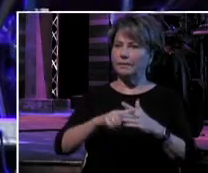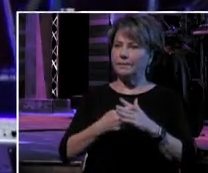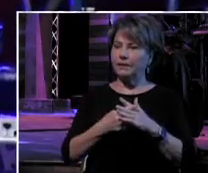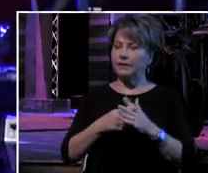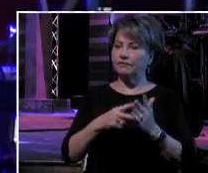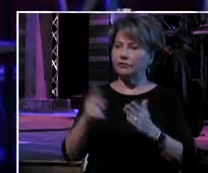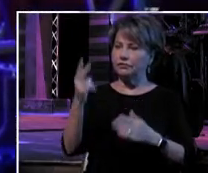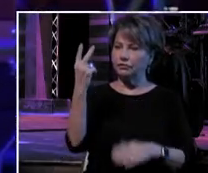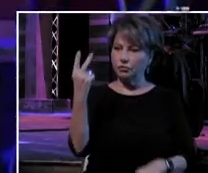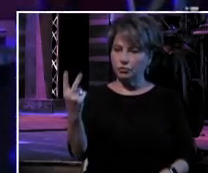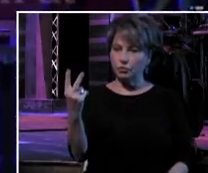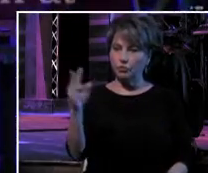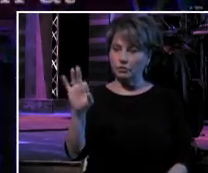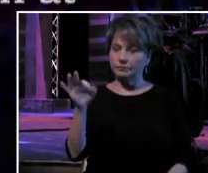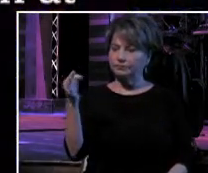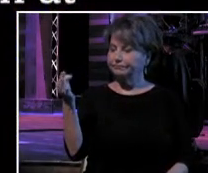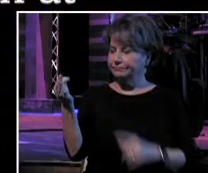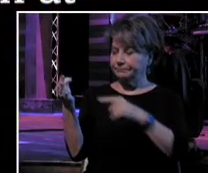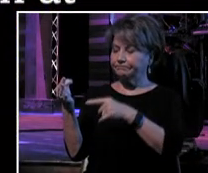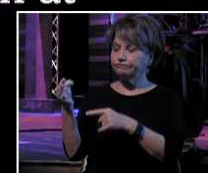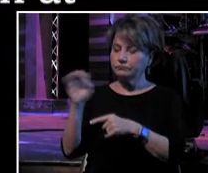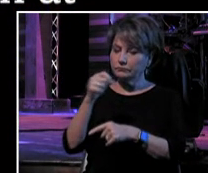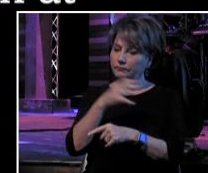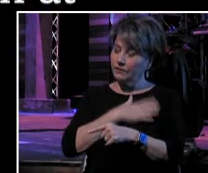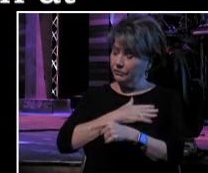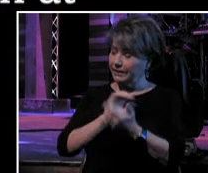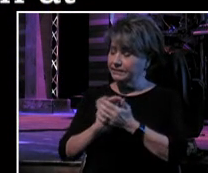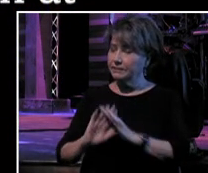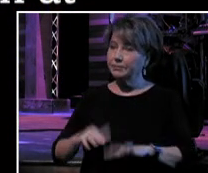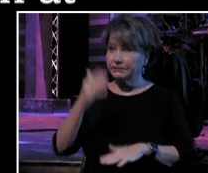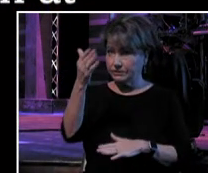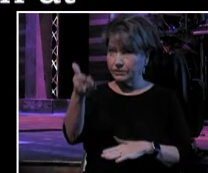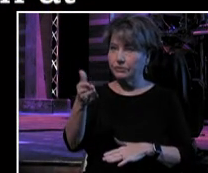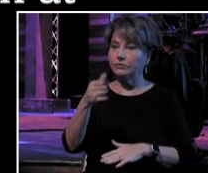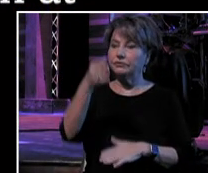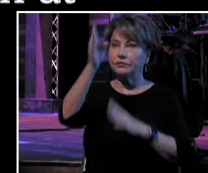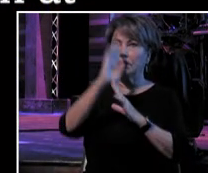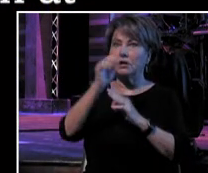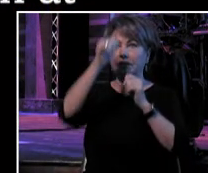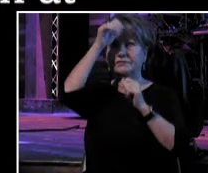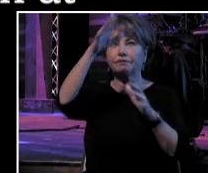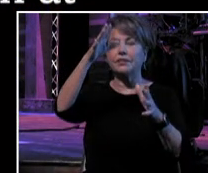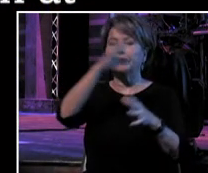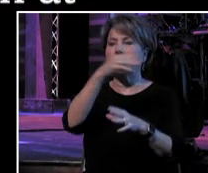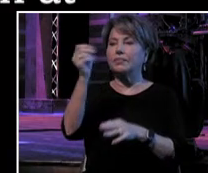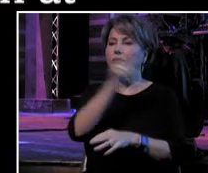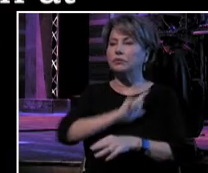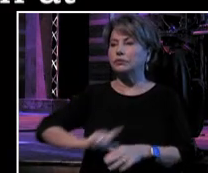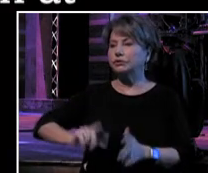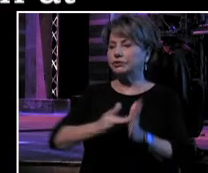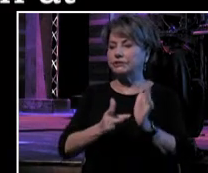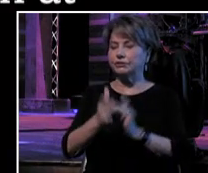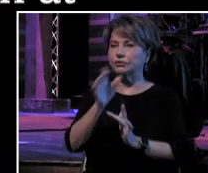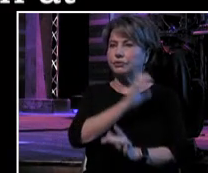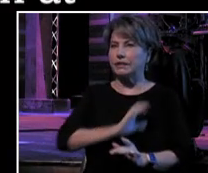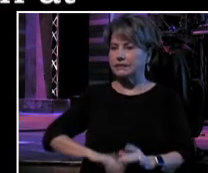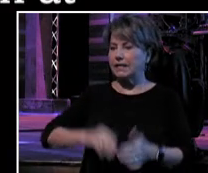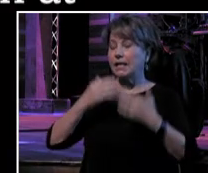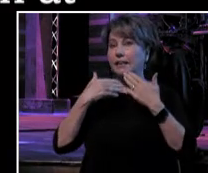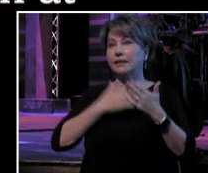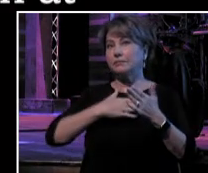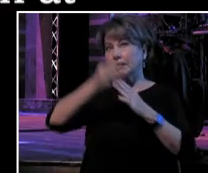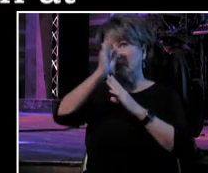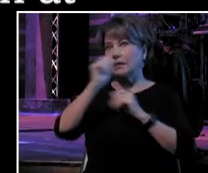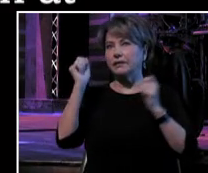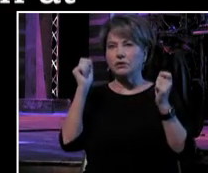2. Paul says this: "Grace to you and peace from God our Father and the Lord Jesus Christ. I thank my God in